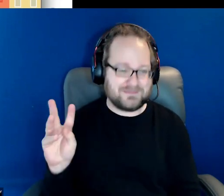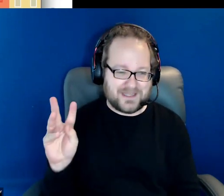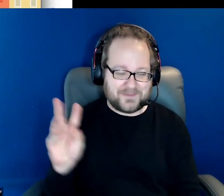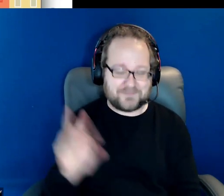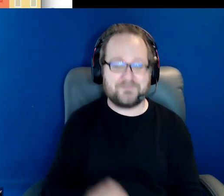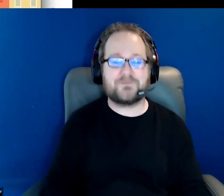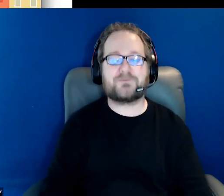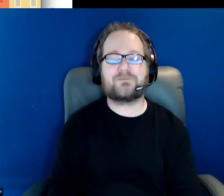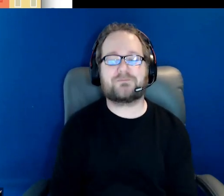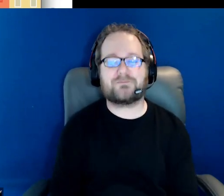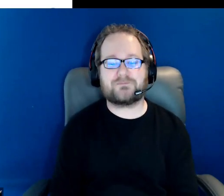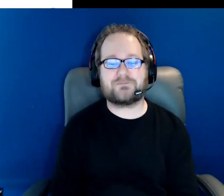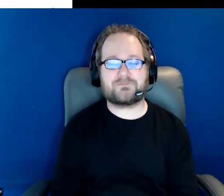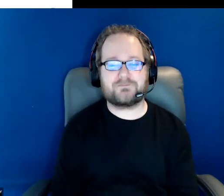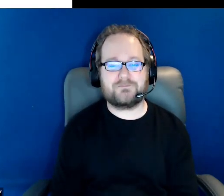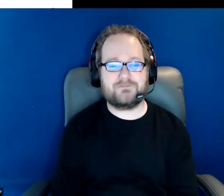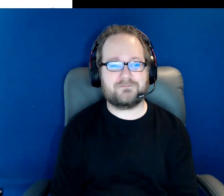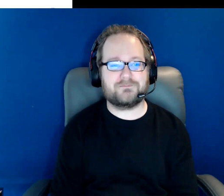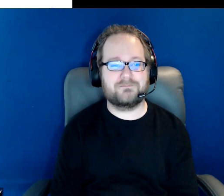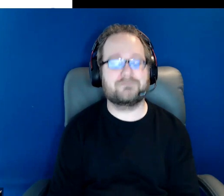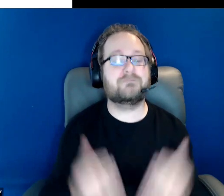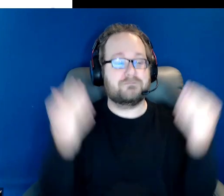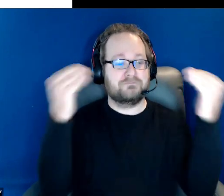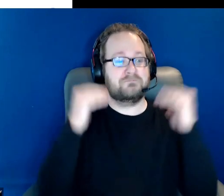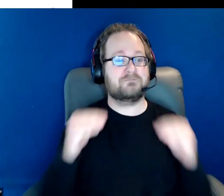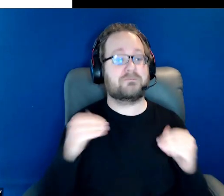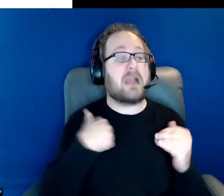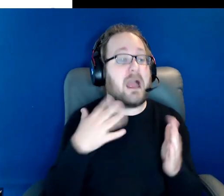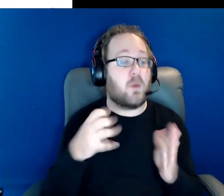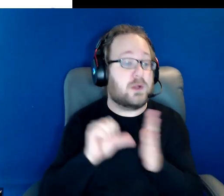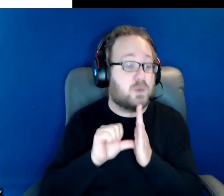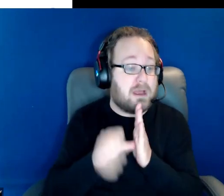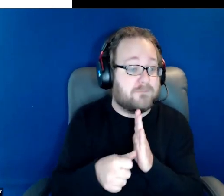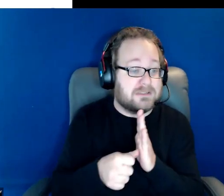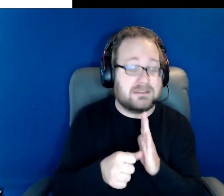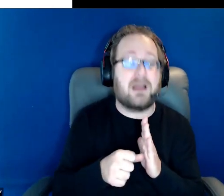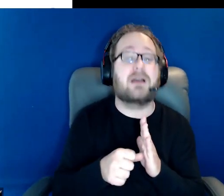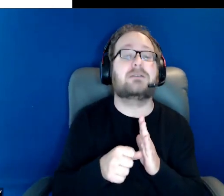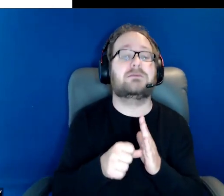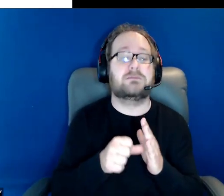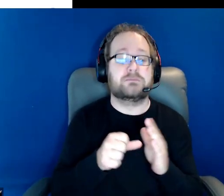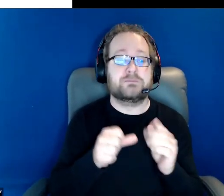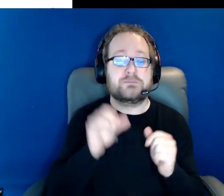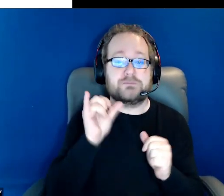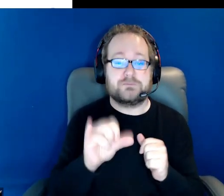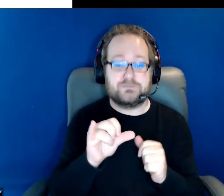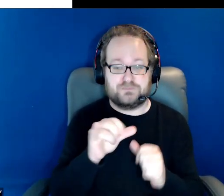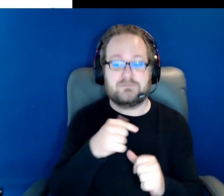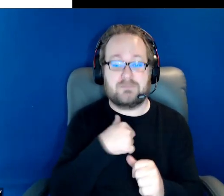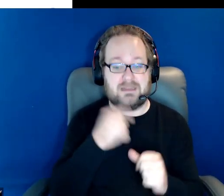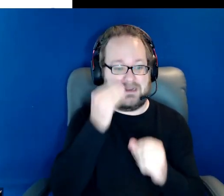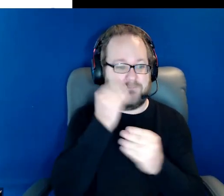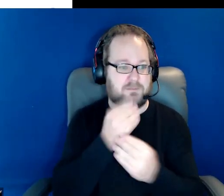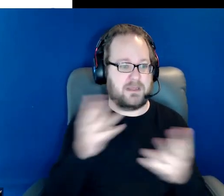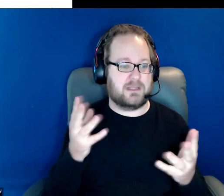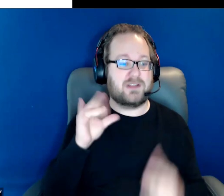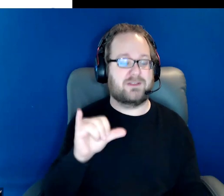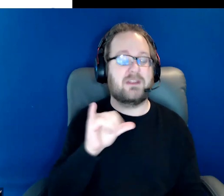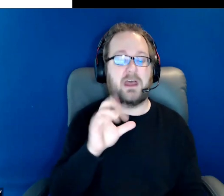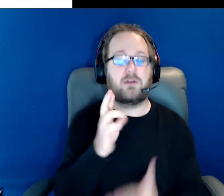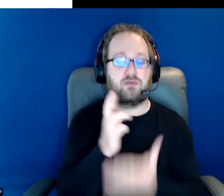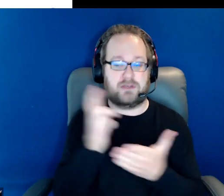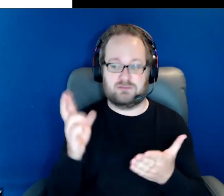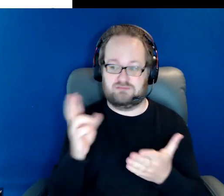contact information. Next slide. I want to emphasize the energyhelp.us page. This resource is available for households to